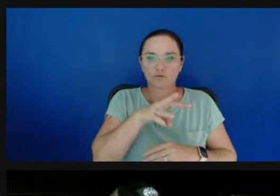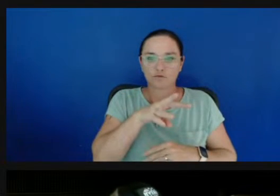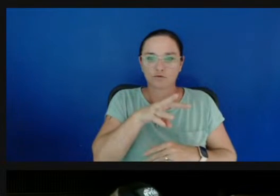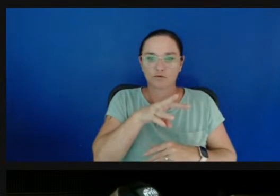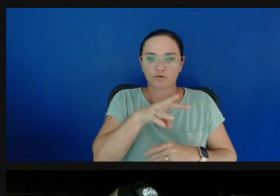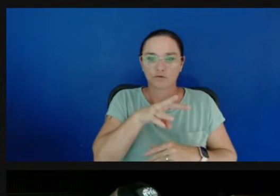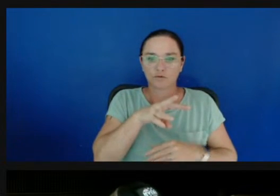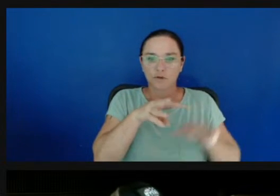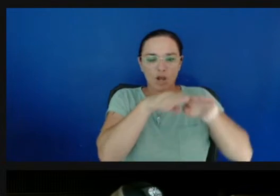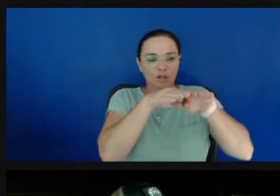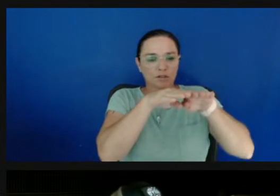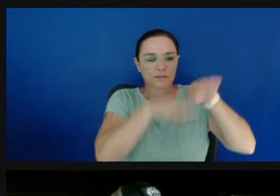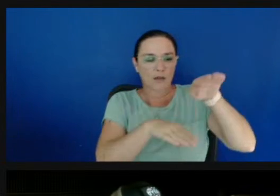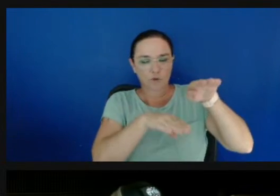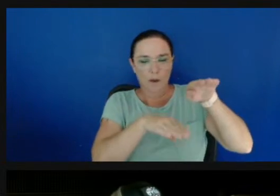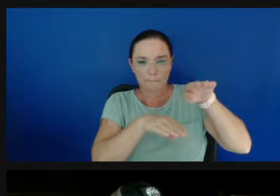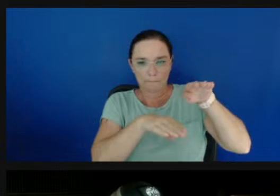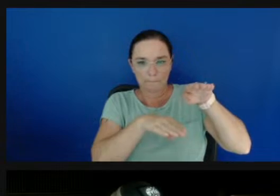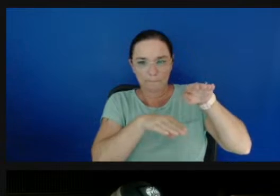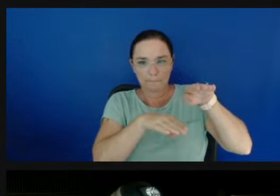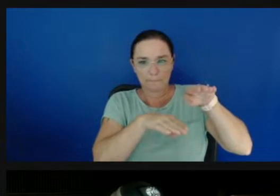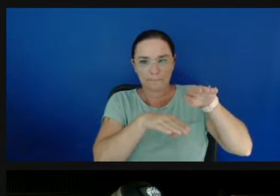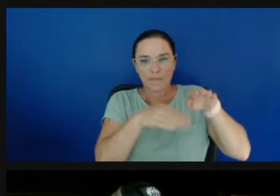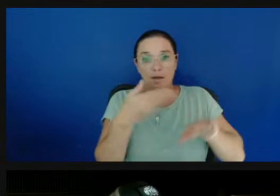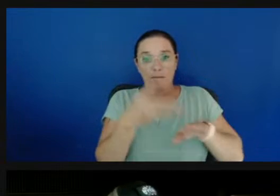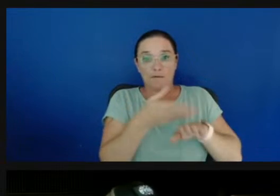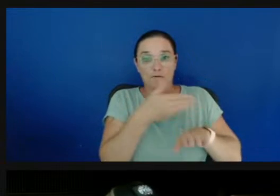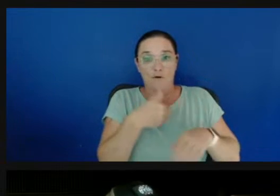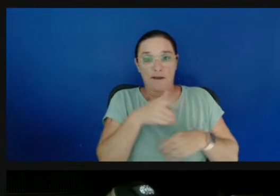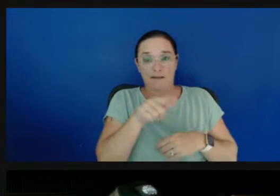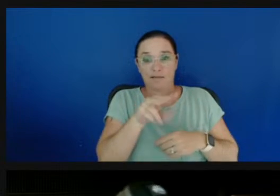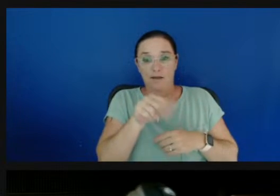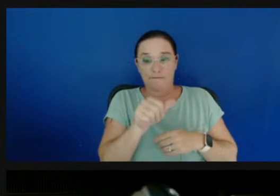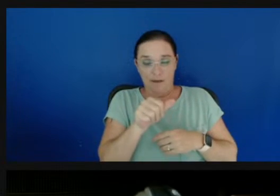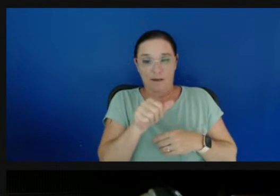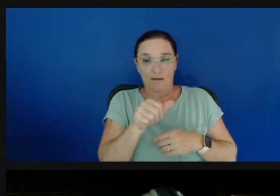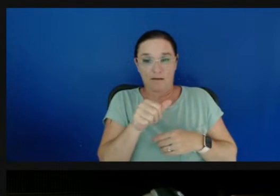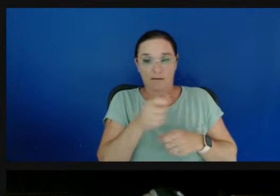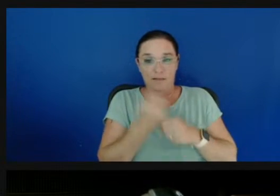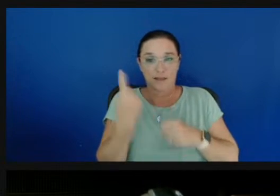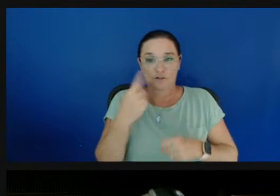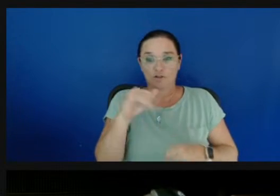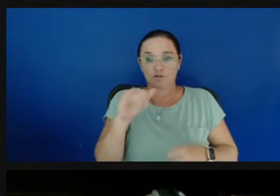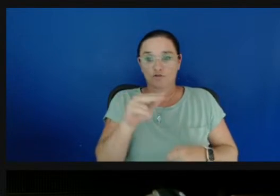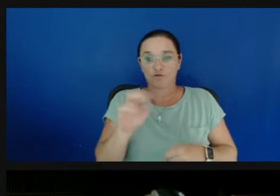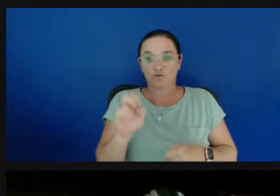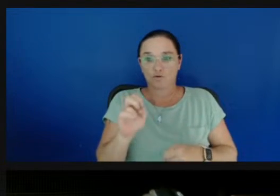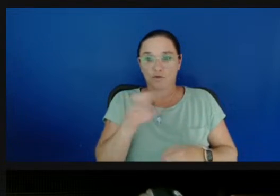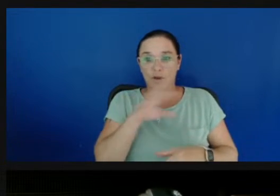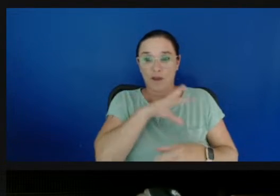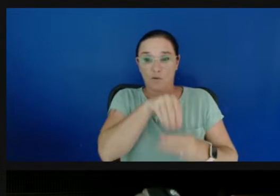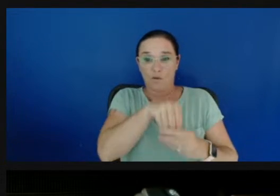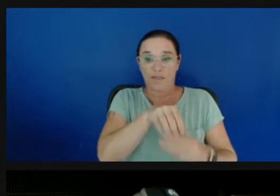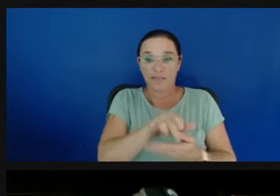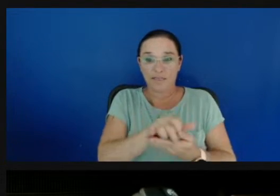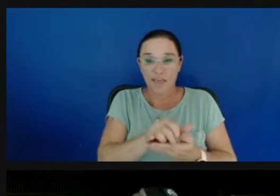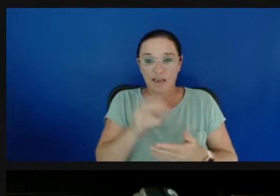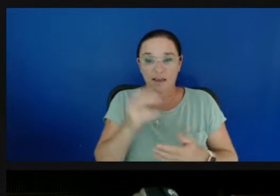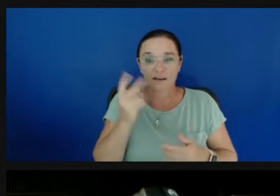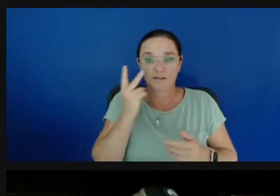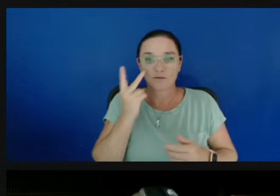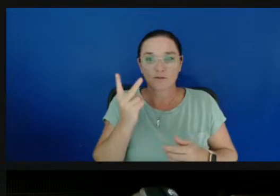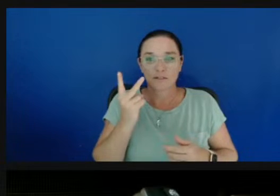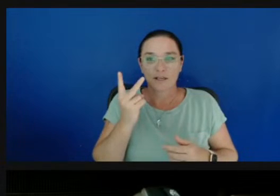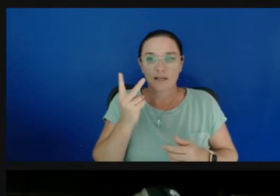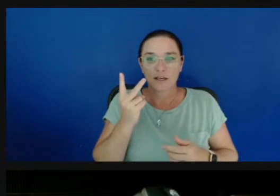downdrop block, which was flooded with lava in June of last year. And within that, you see here this